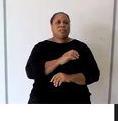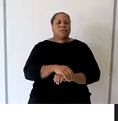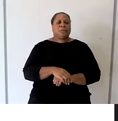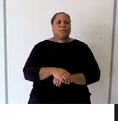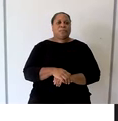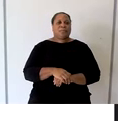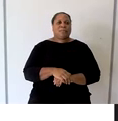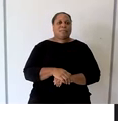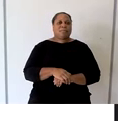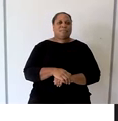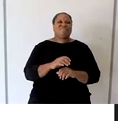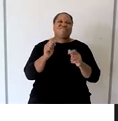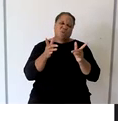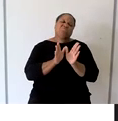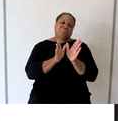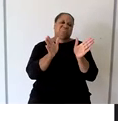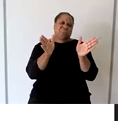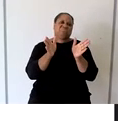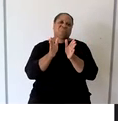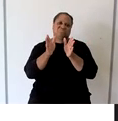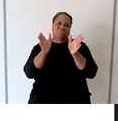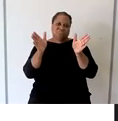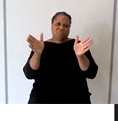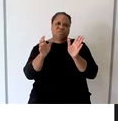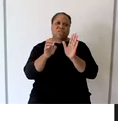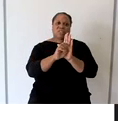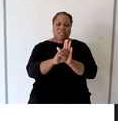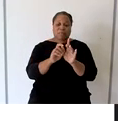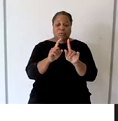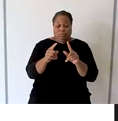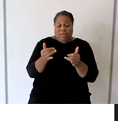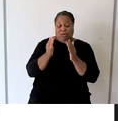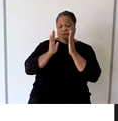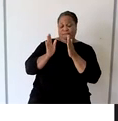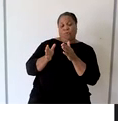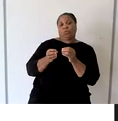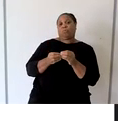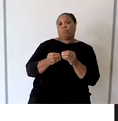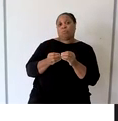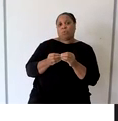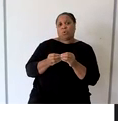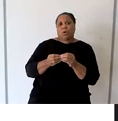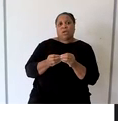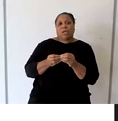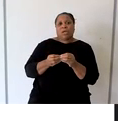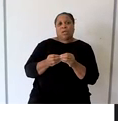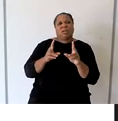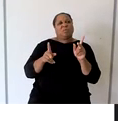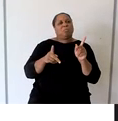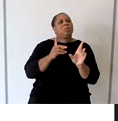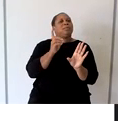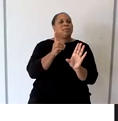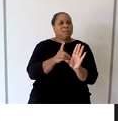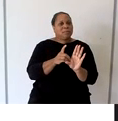now those are kind of just the general ways. I'm going to focus more today on how people with disabilities